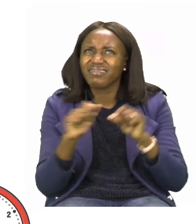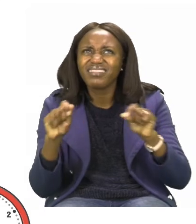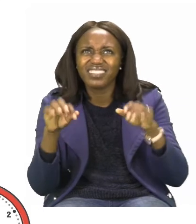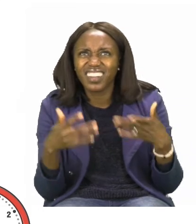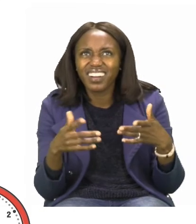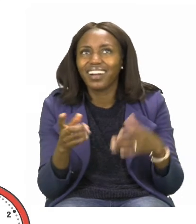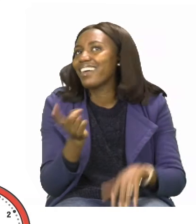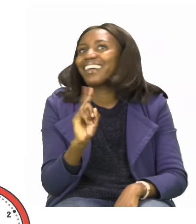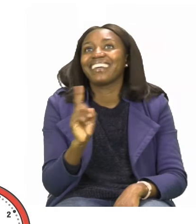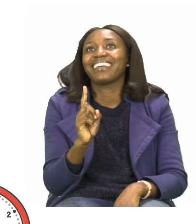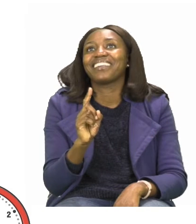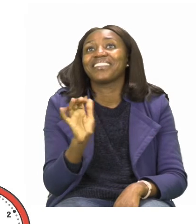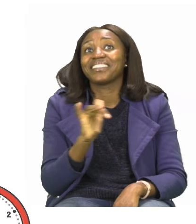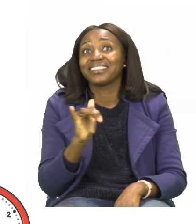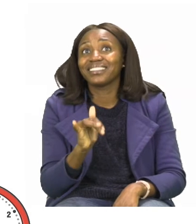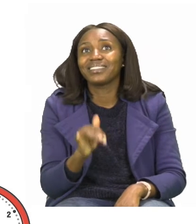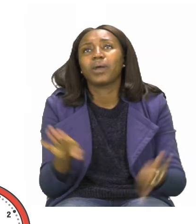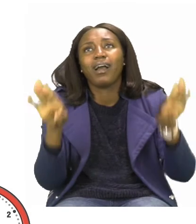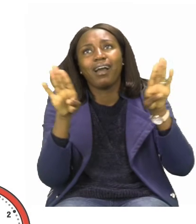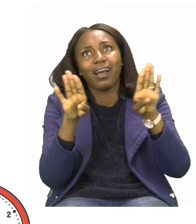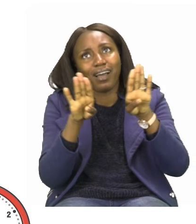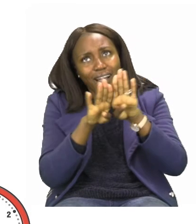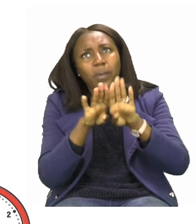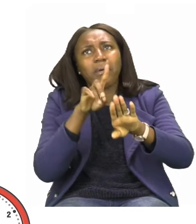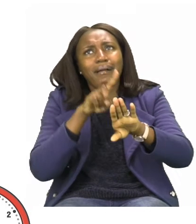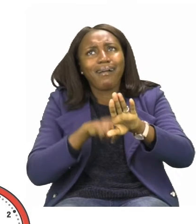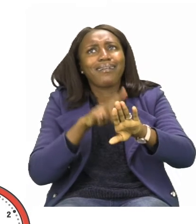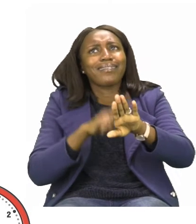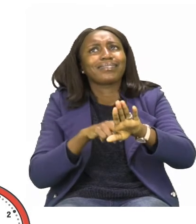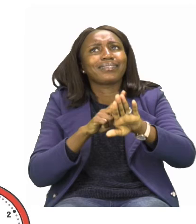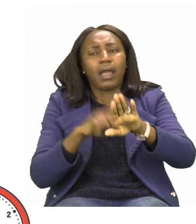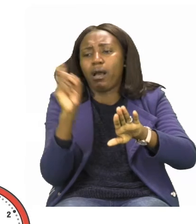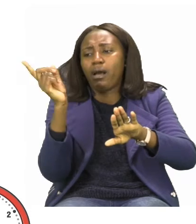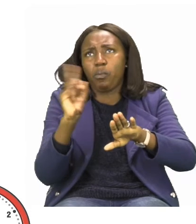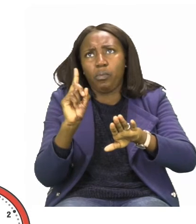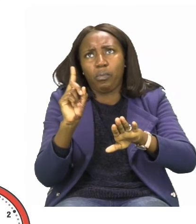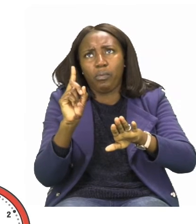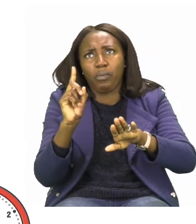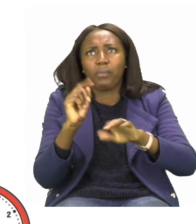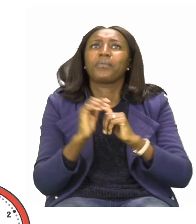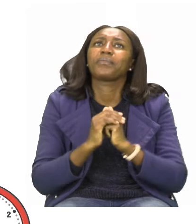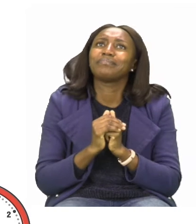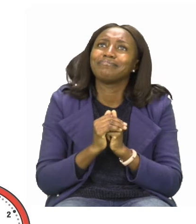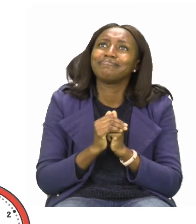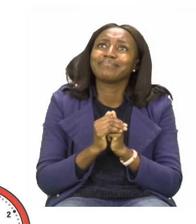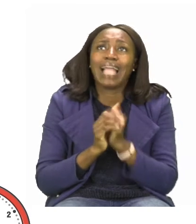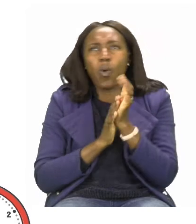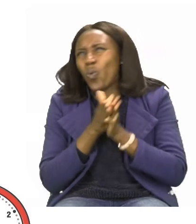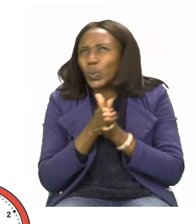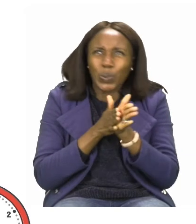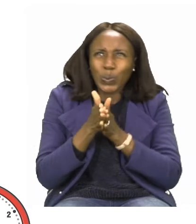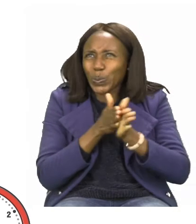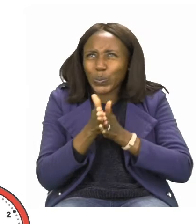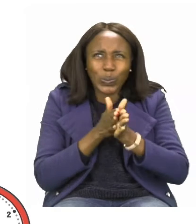measurement, boys and girls. We are going to be doing measurement of time. Now, time is very exciting, and I know we have